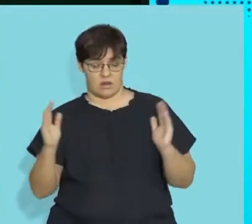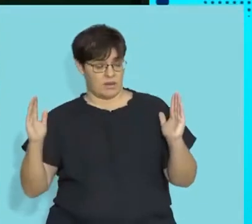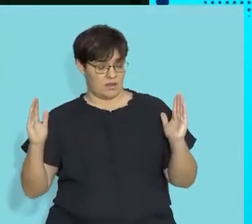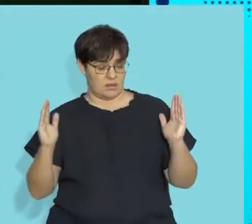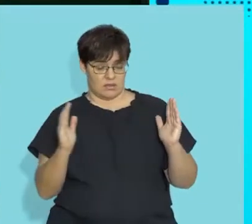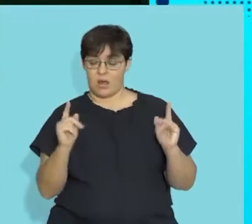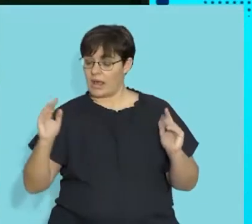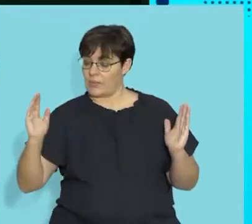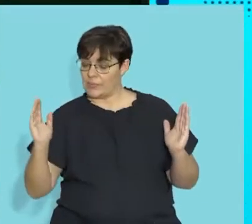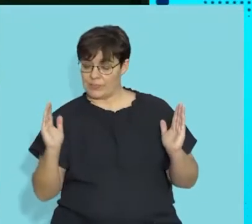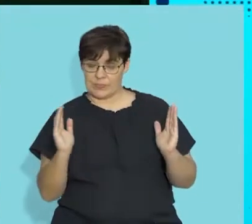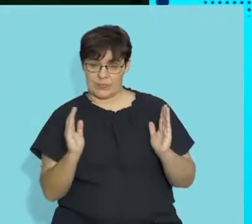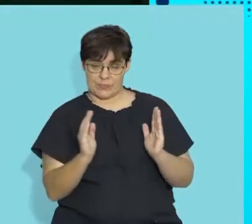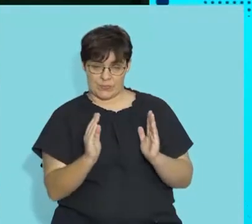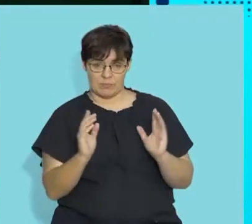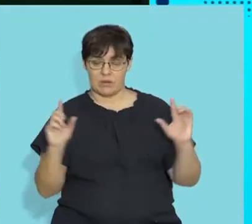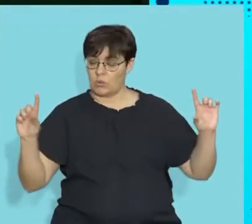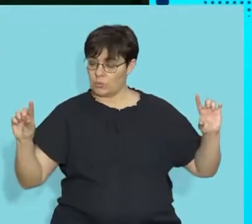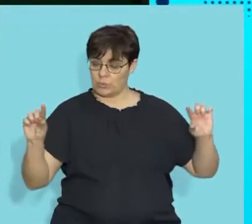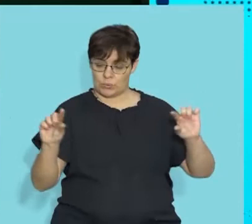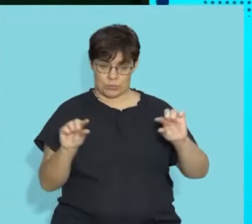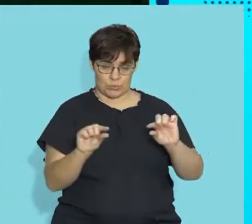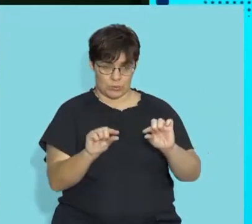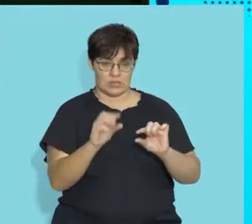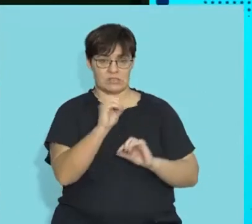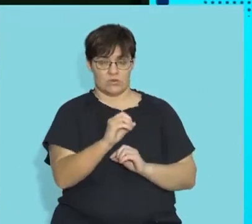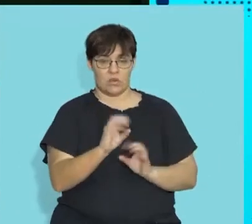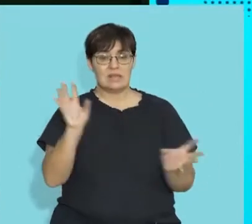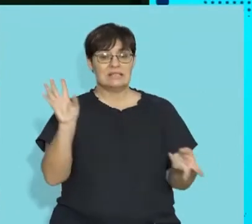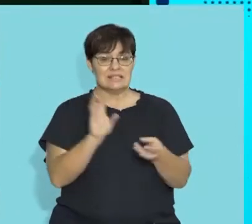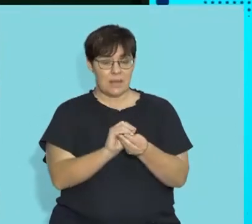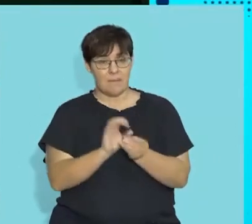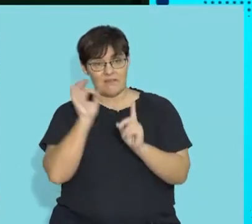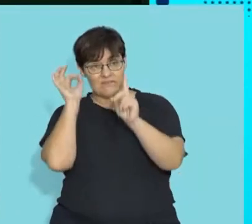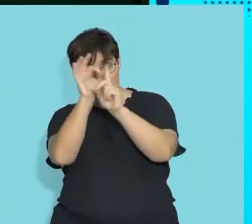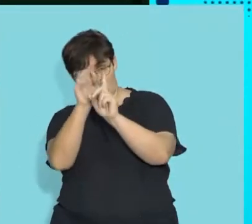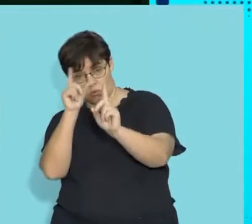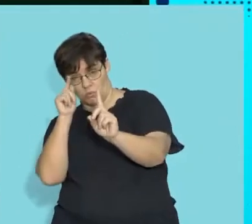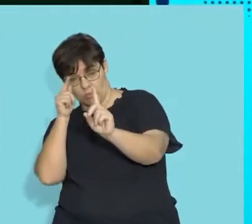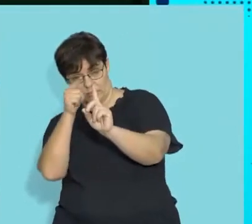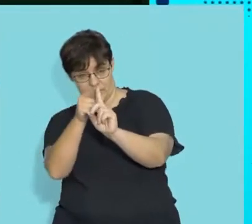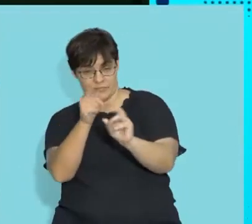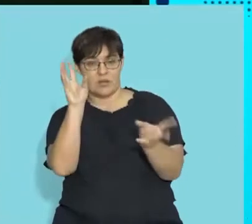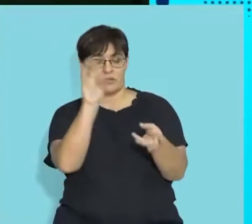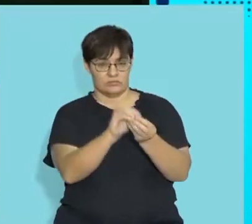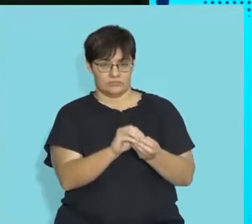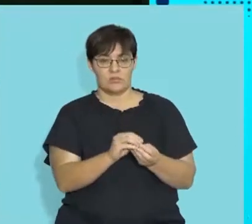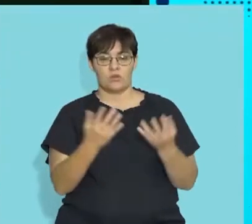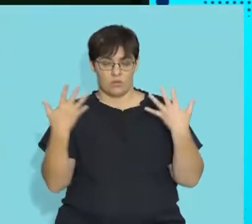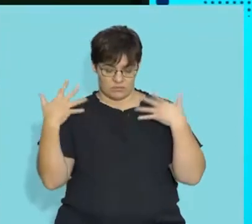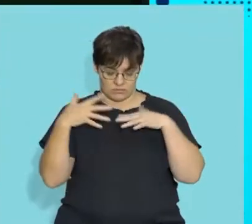and closer to 0, and their sum gets closer and closer to one specific value. So in other words, the sum